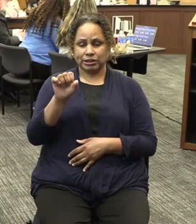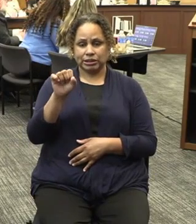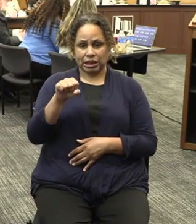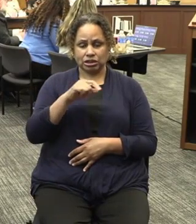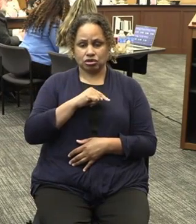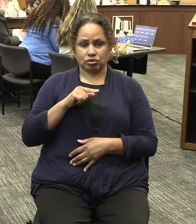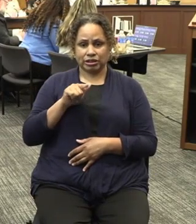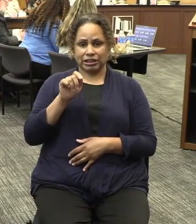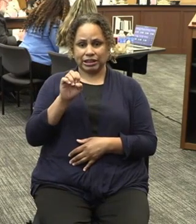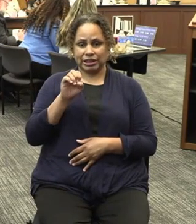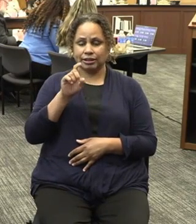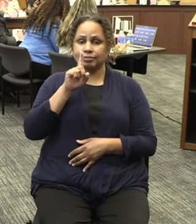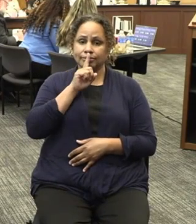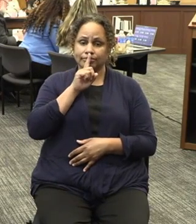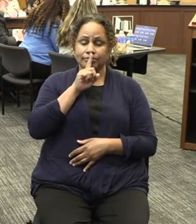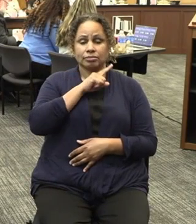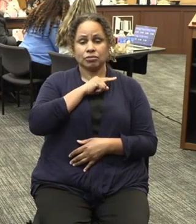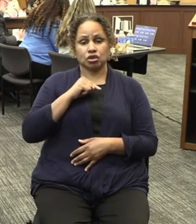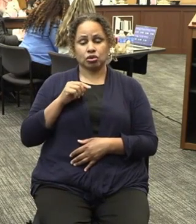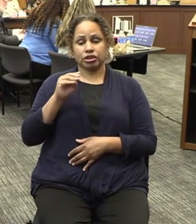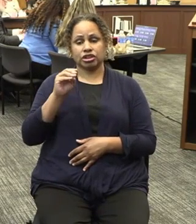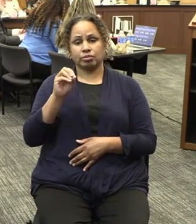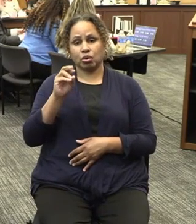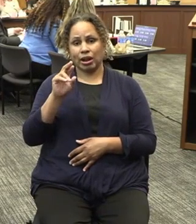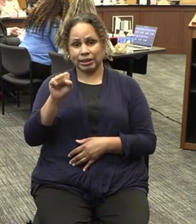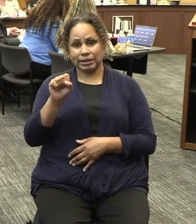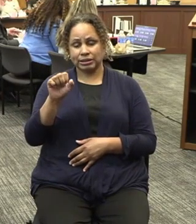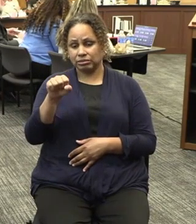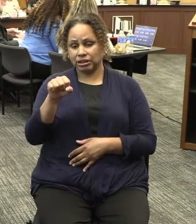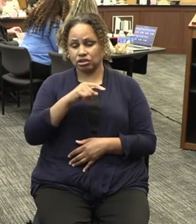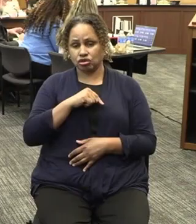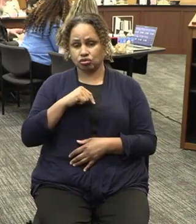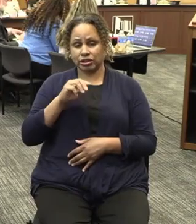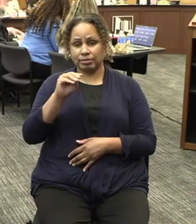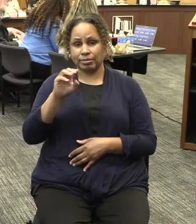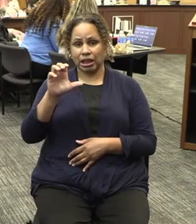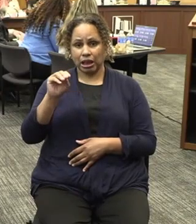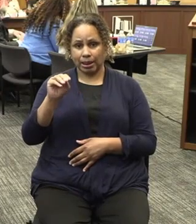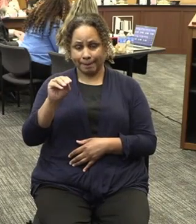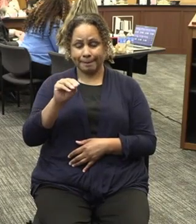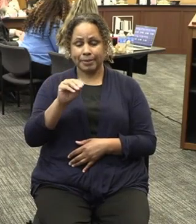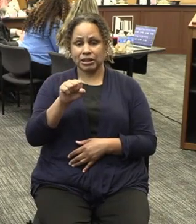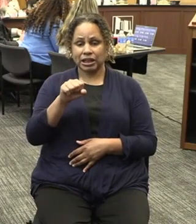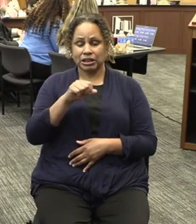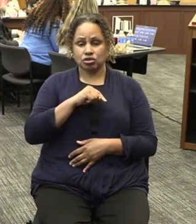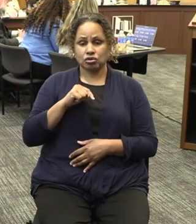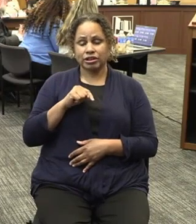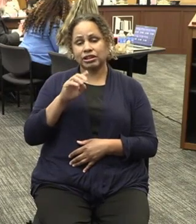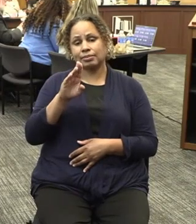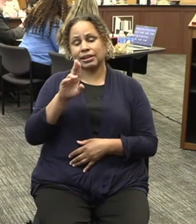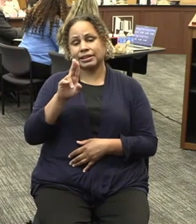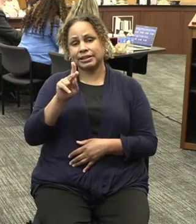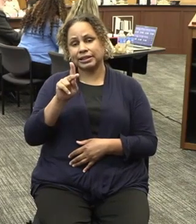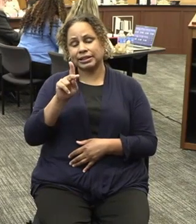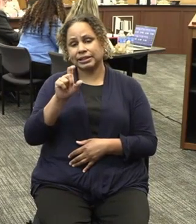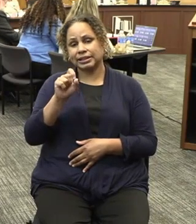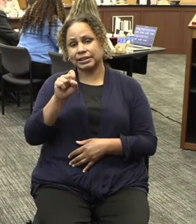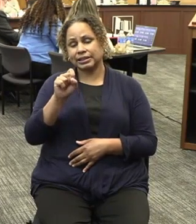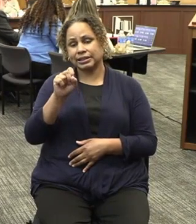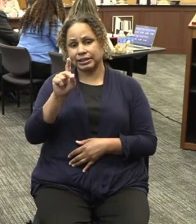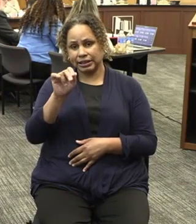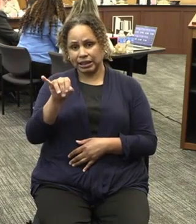Trustee Lee, trustee Morales, Yes. trustee McCullum, Yes. trustee Budzinski, Yes, motion